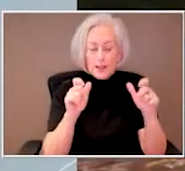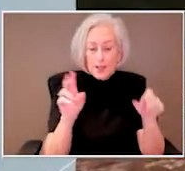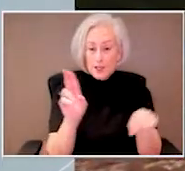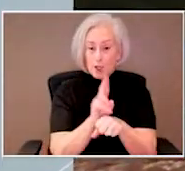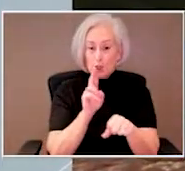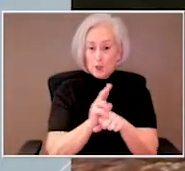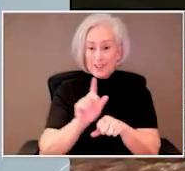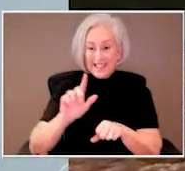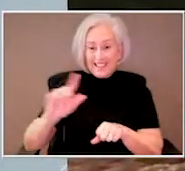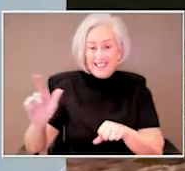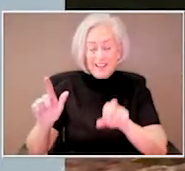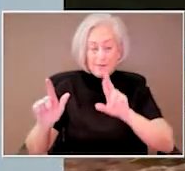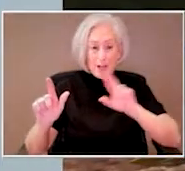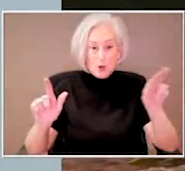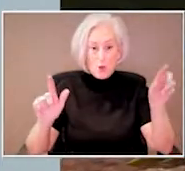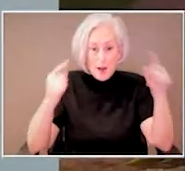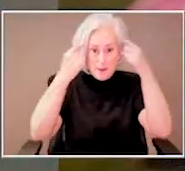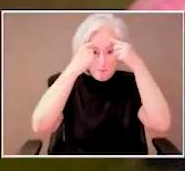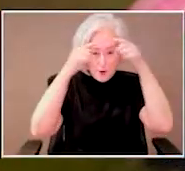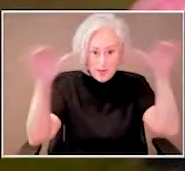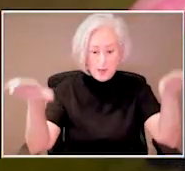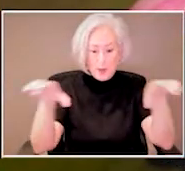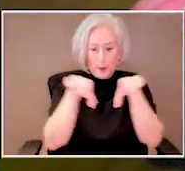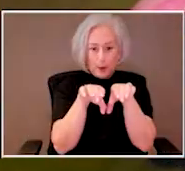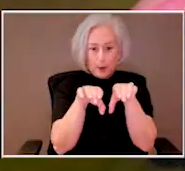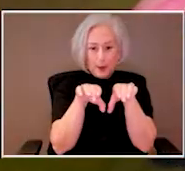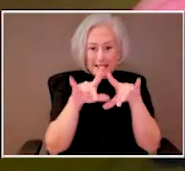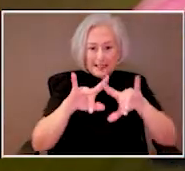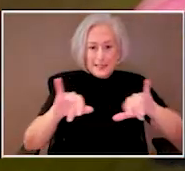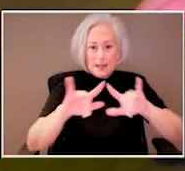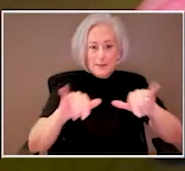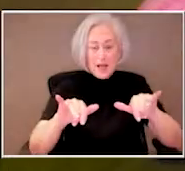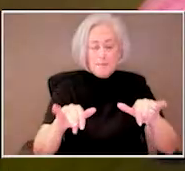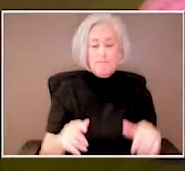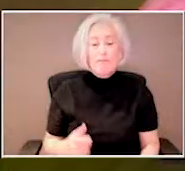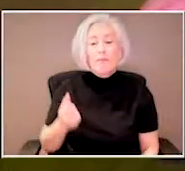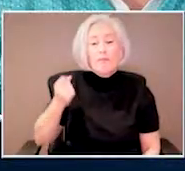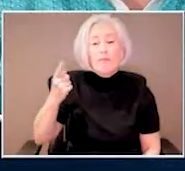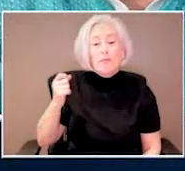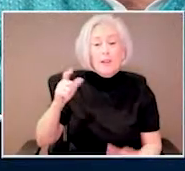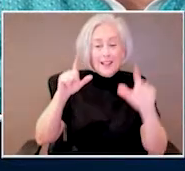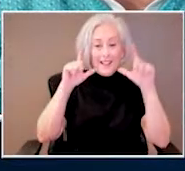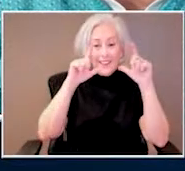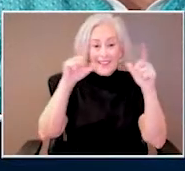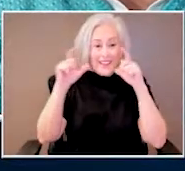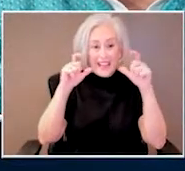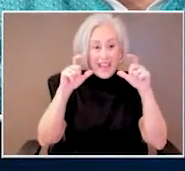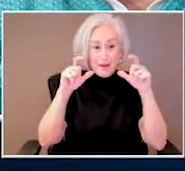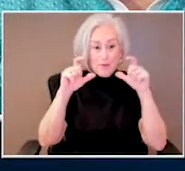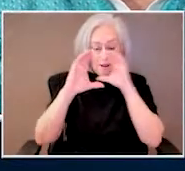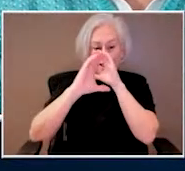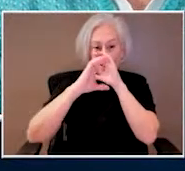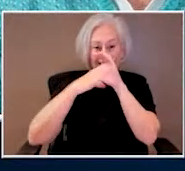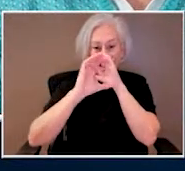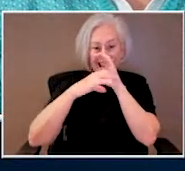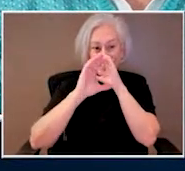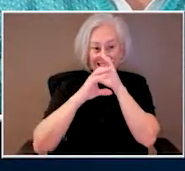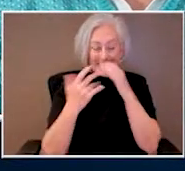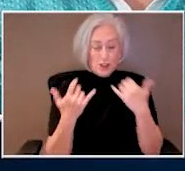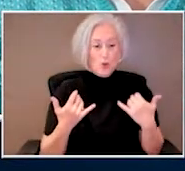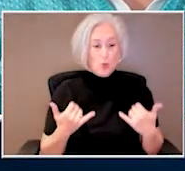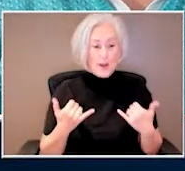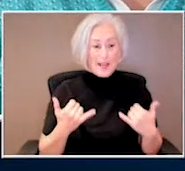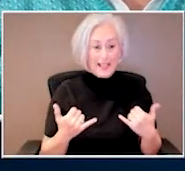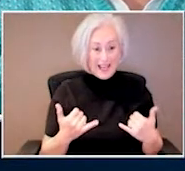same time. What do you mean by that? The cameras and lenses that we have at this time